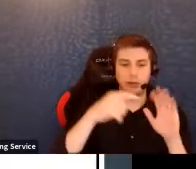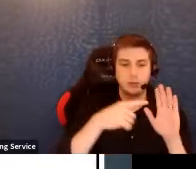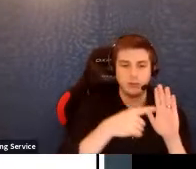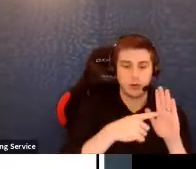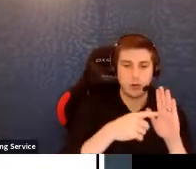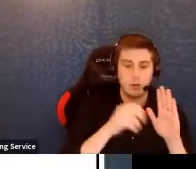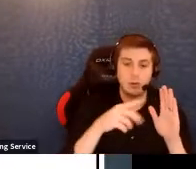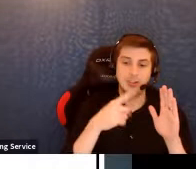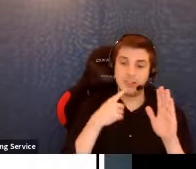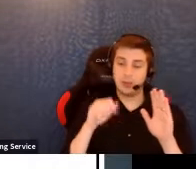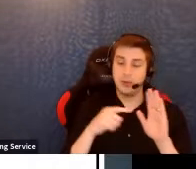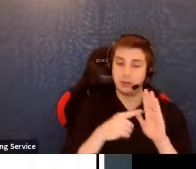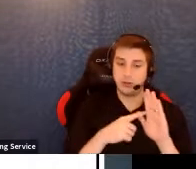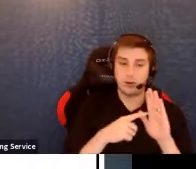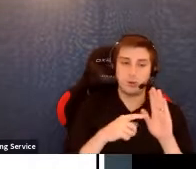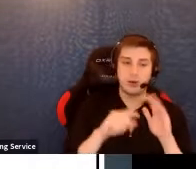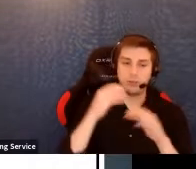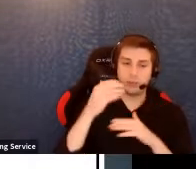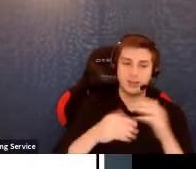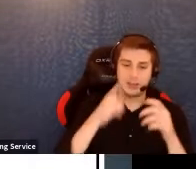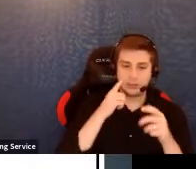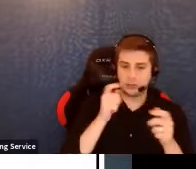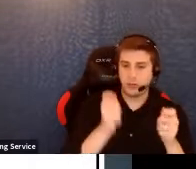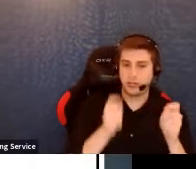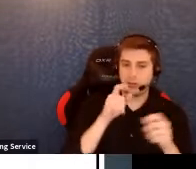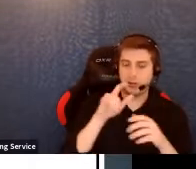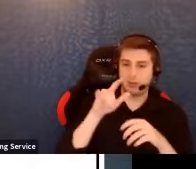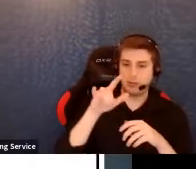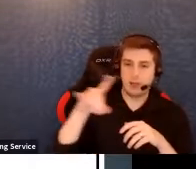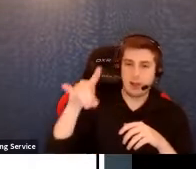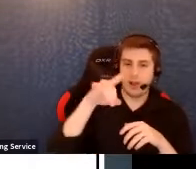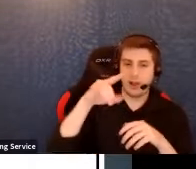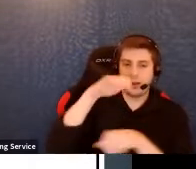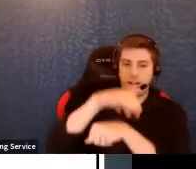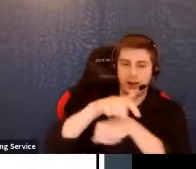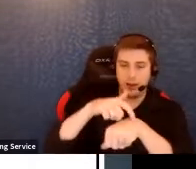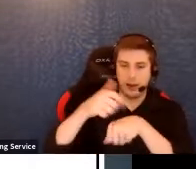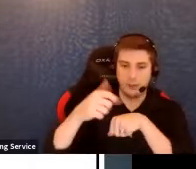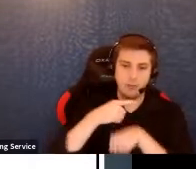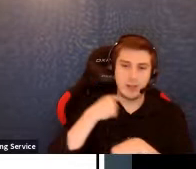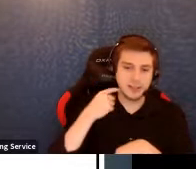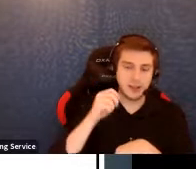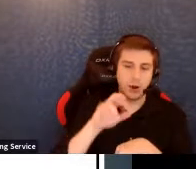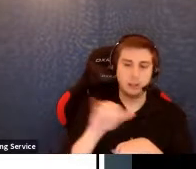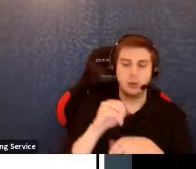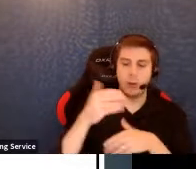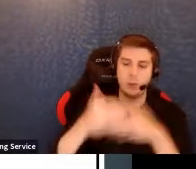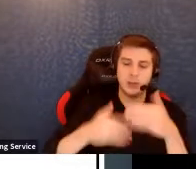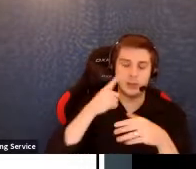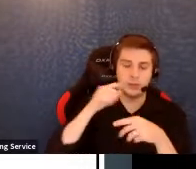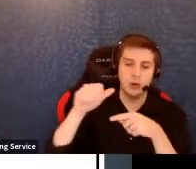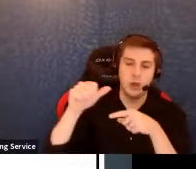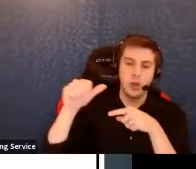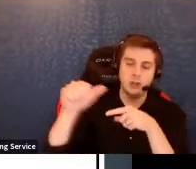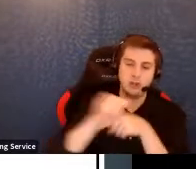a process for adjusting to night flying risks and a process for training or making sure that everyone is up to date